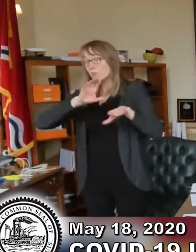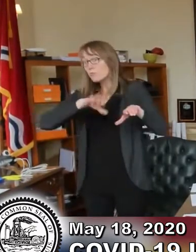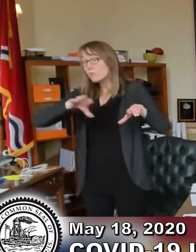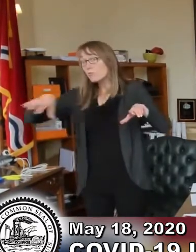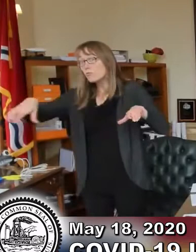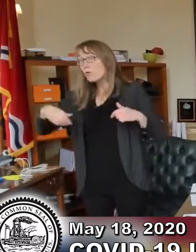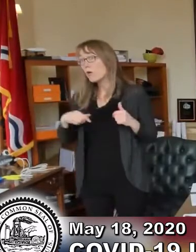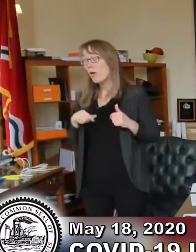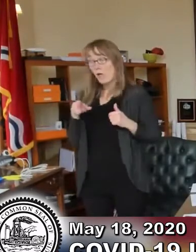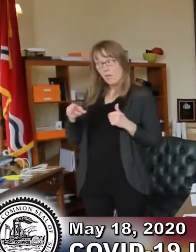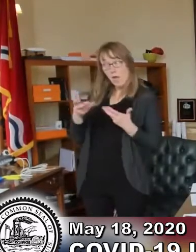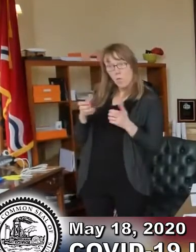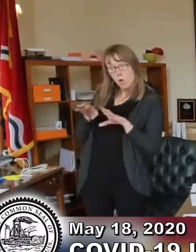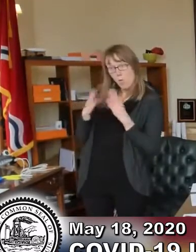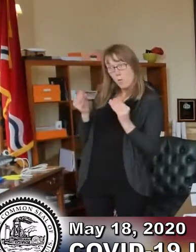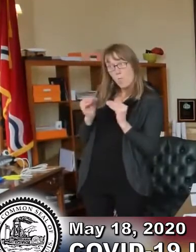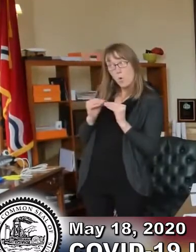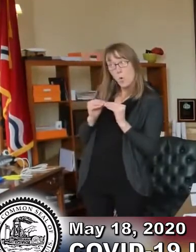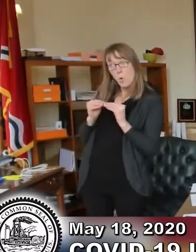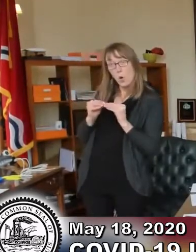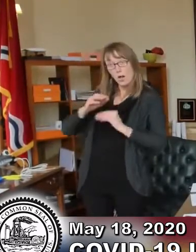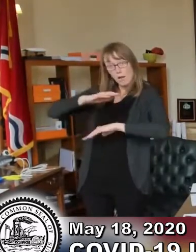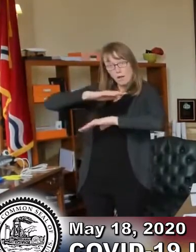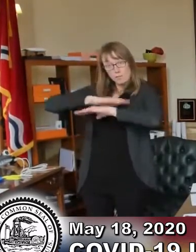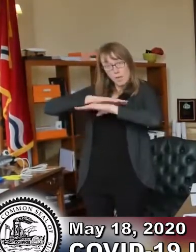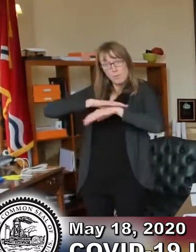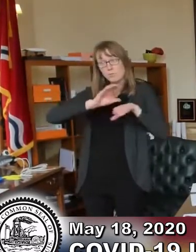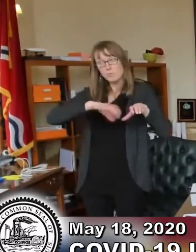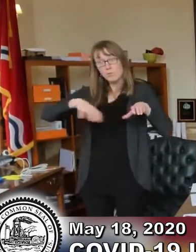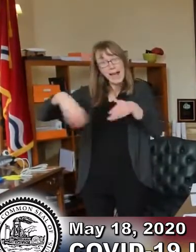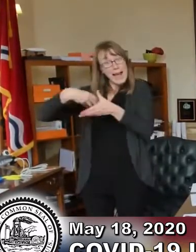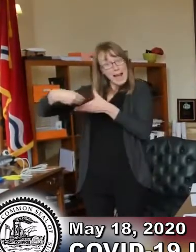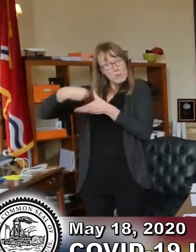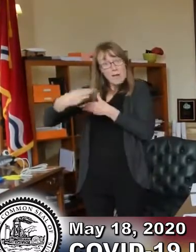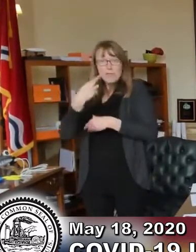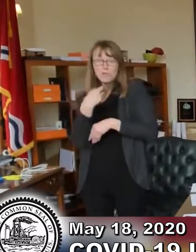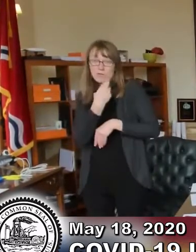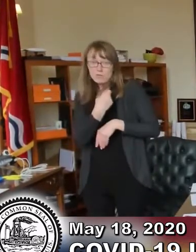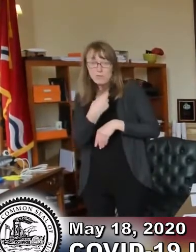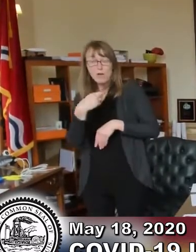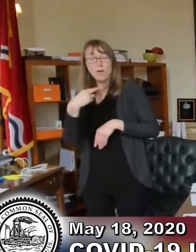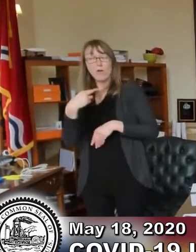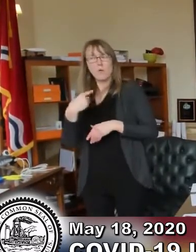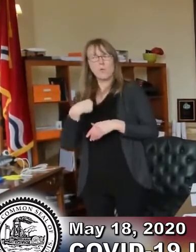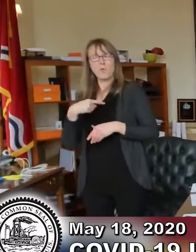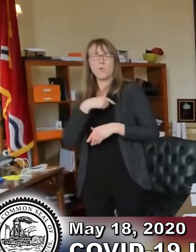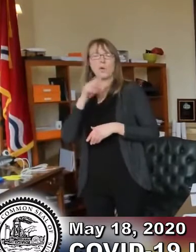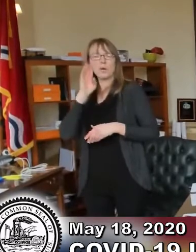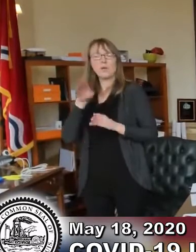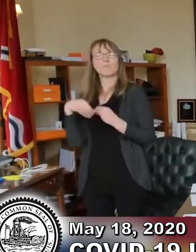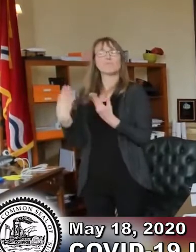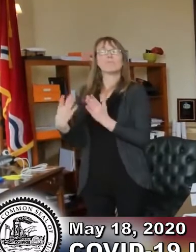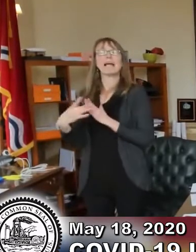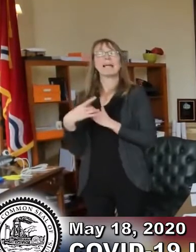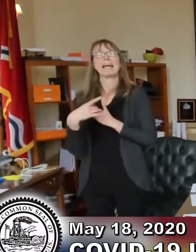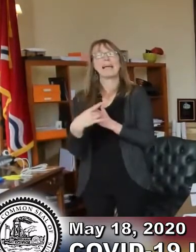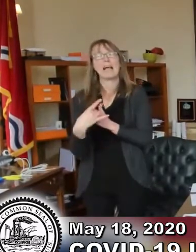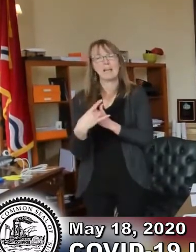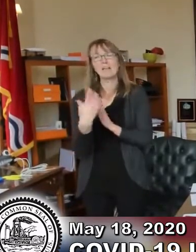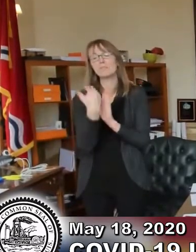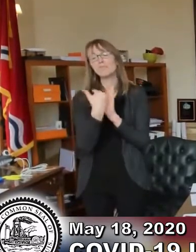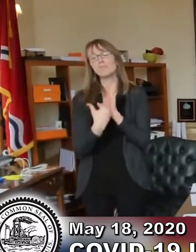that right now. We've talked about this a couple of times on our Facebook Lives. And so restaurants I know